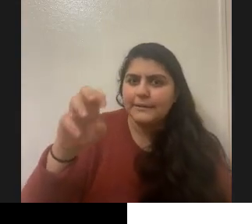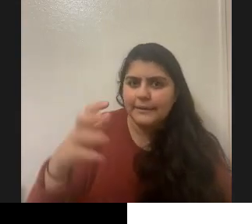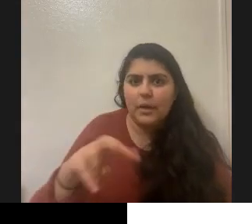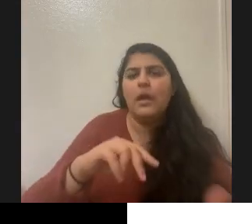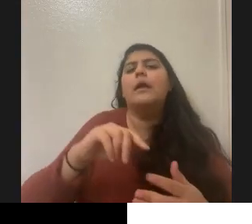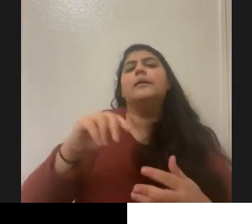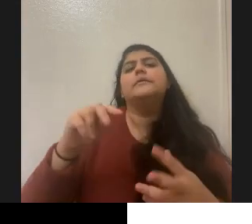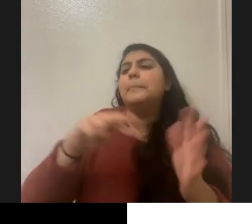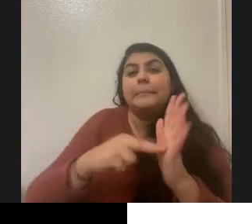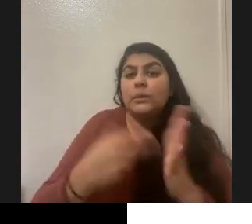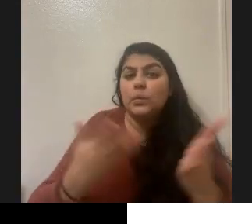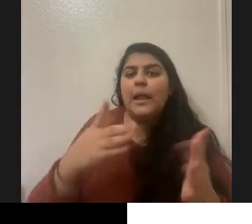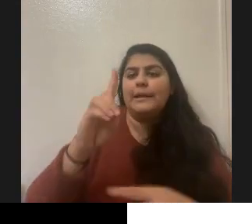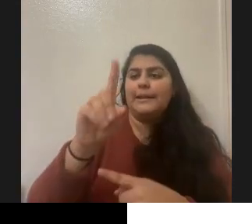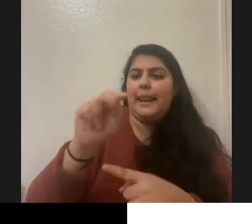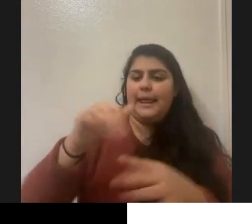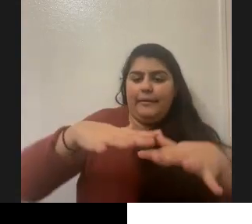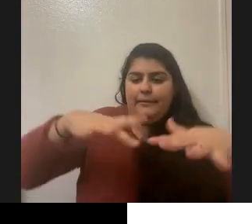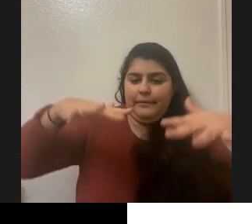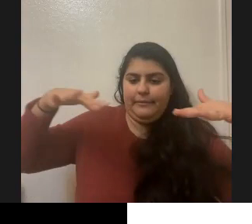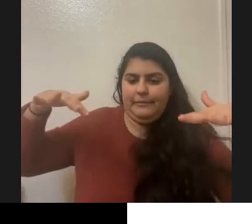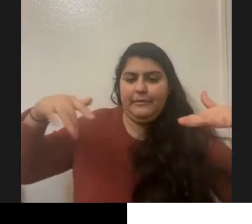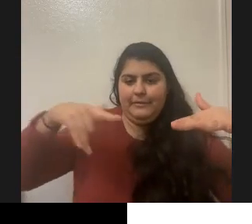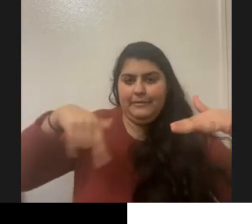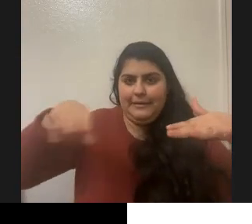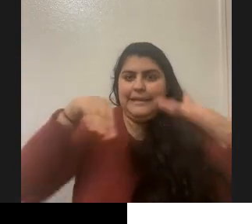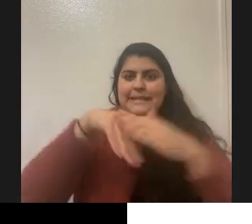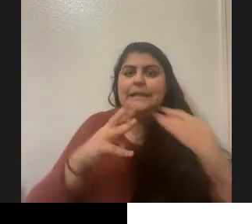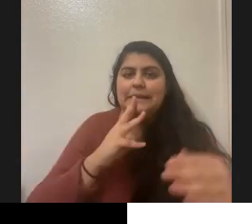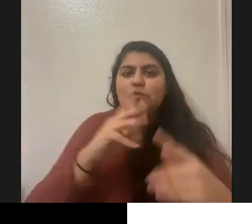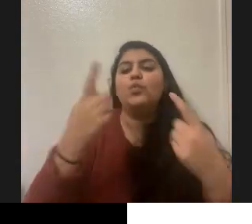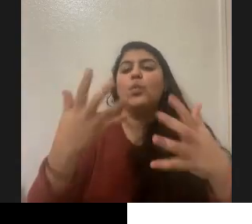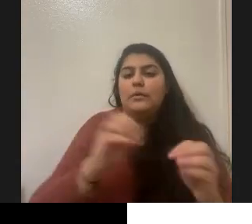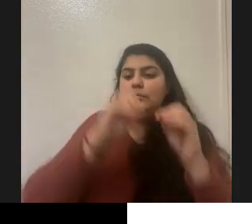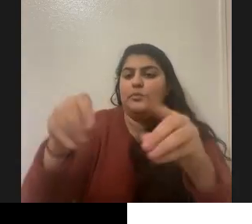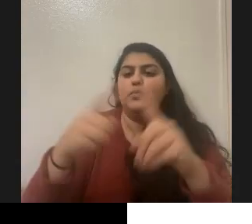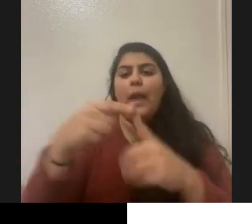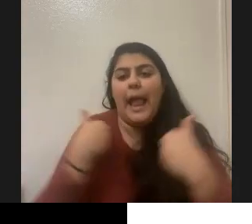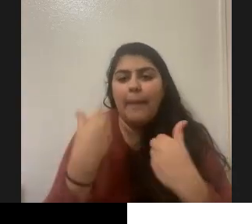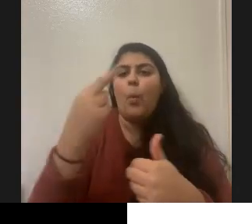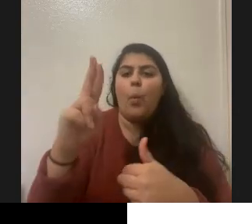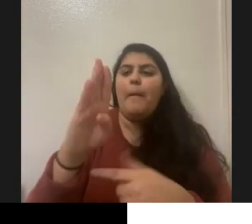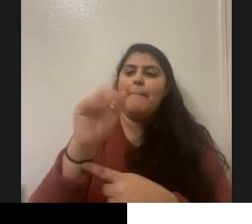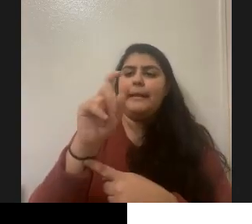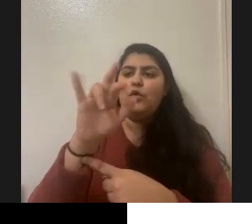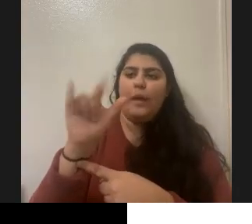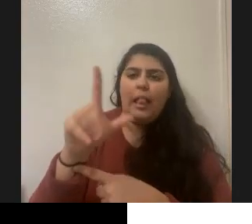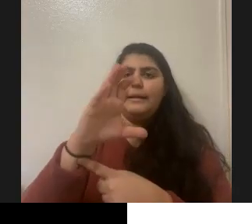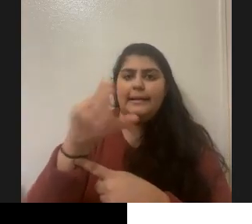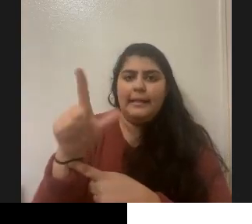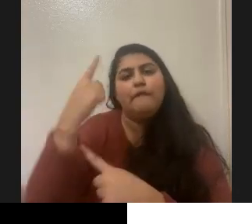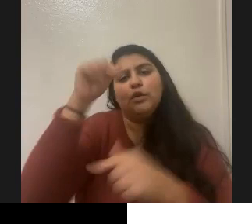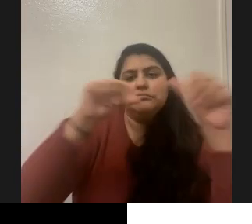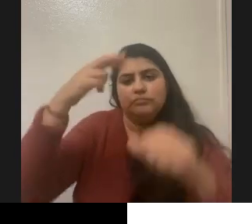DNA floating around in a liquid and you want to get them into an animal cell or a bacterial cell for science purposes. And what we typically